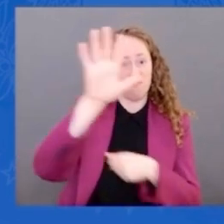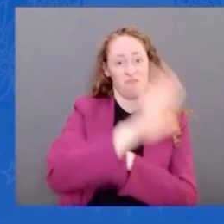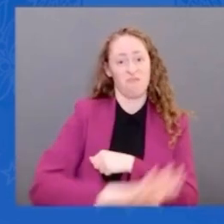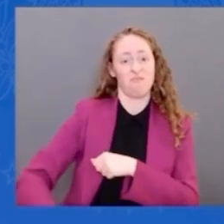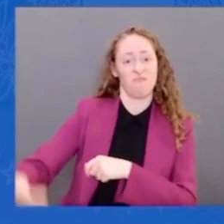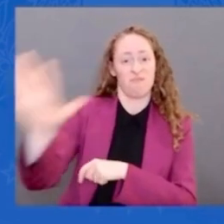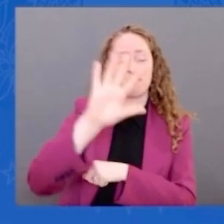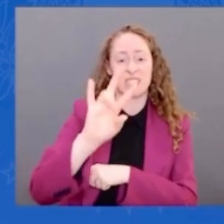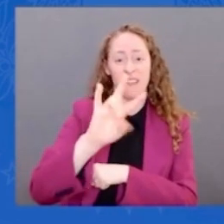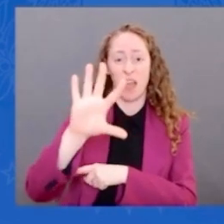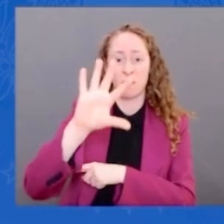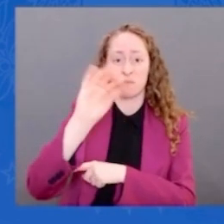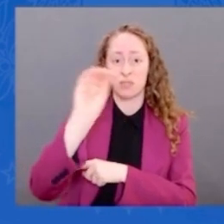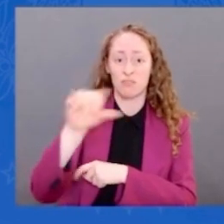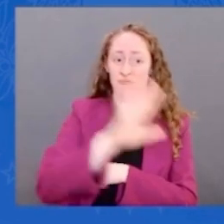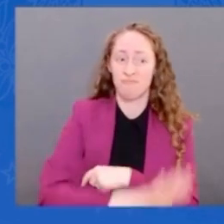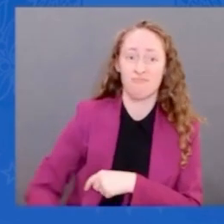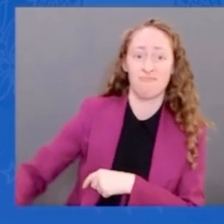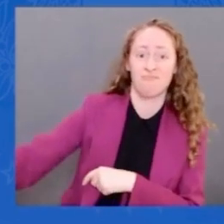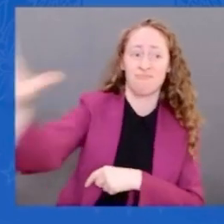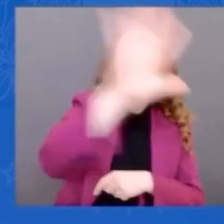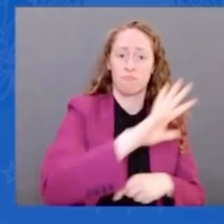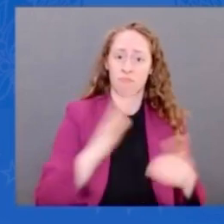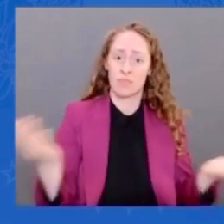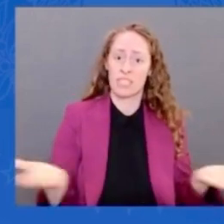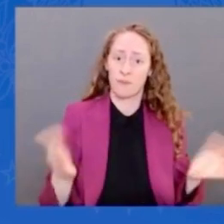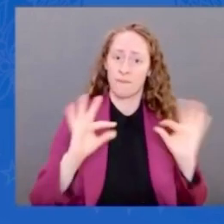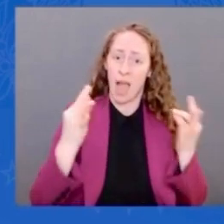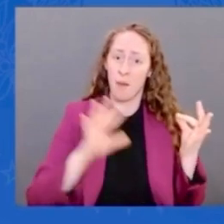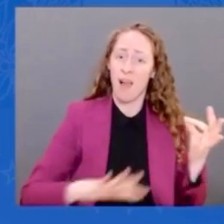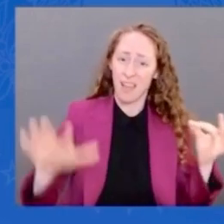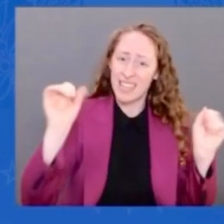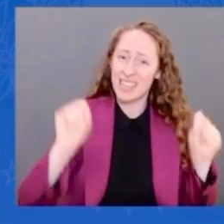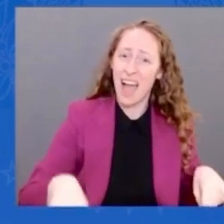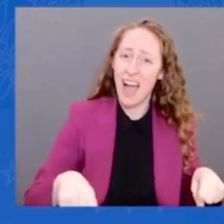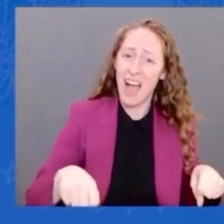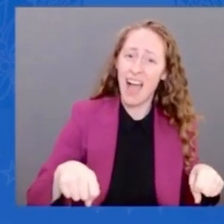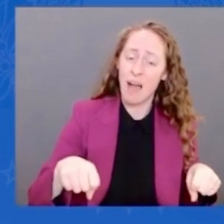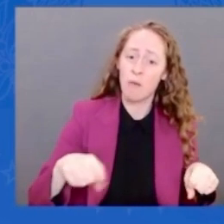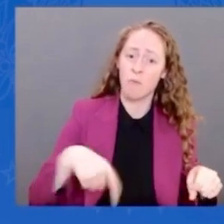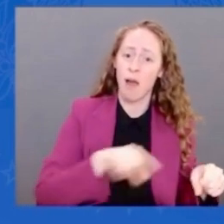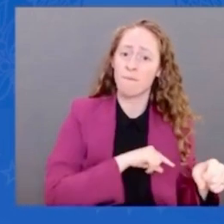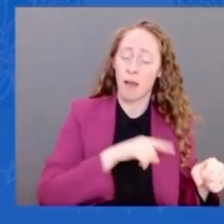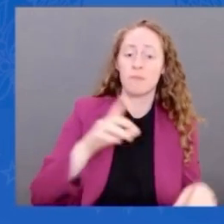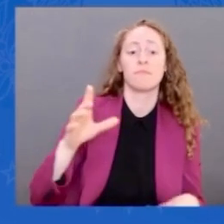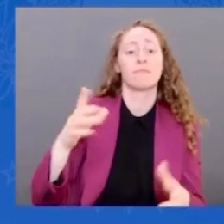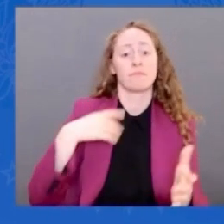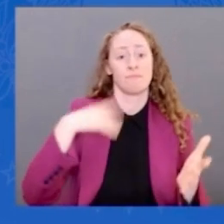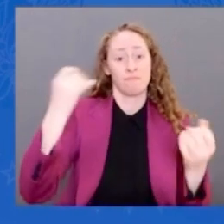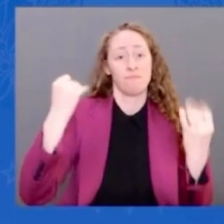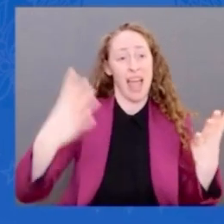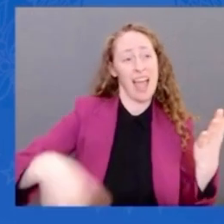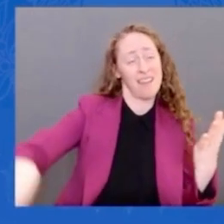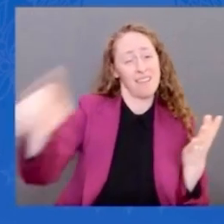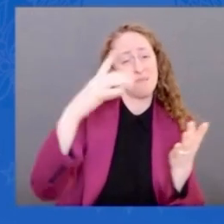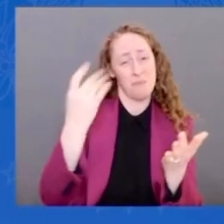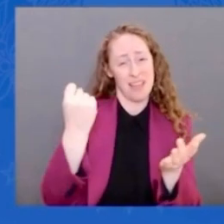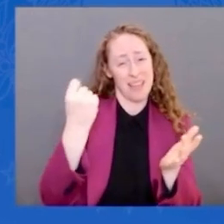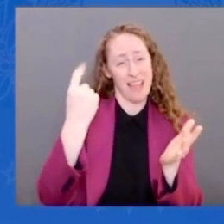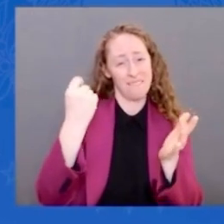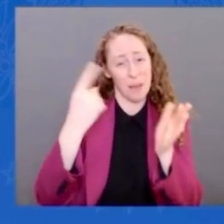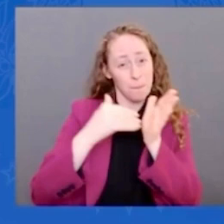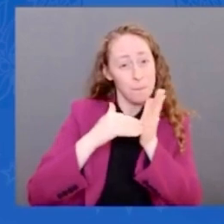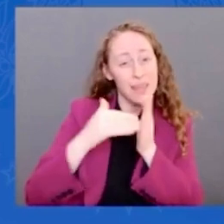than 11.5 million households lower their monthly bills and have access to affordable